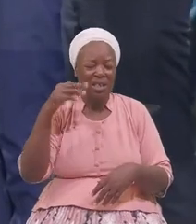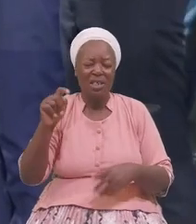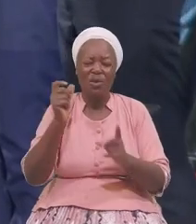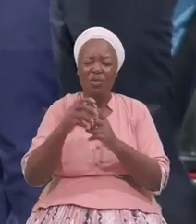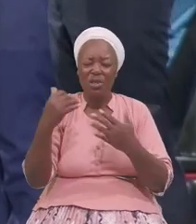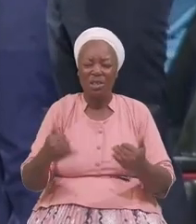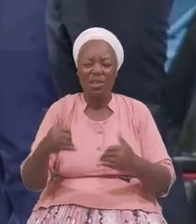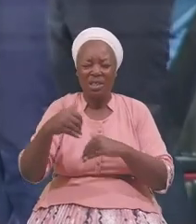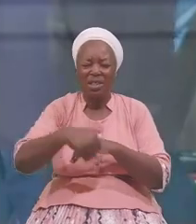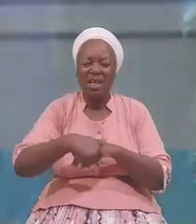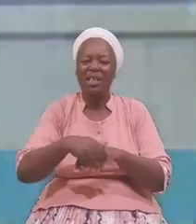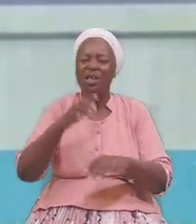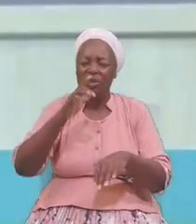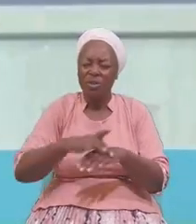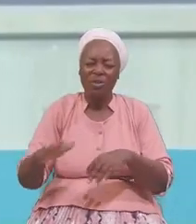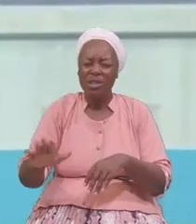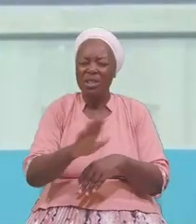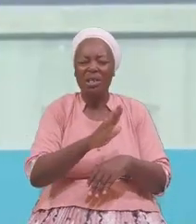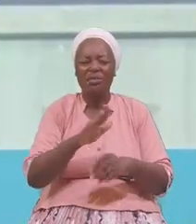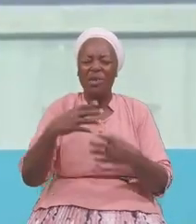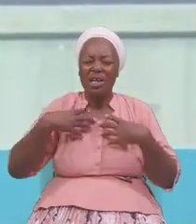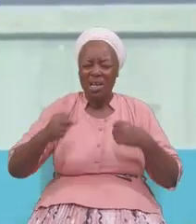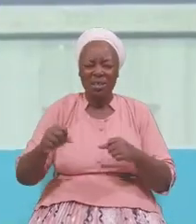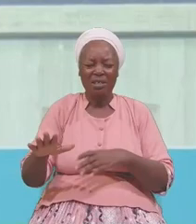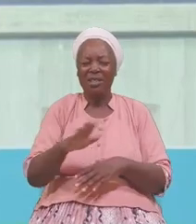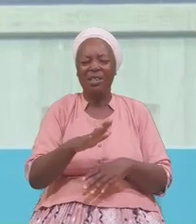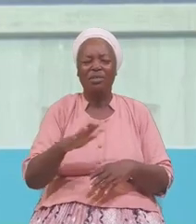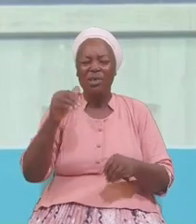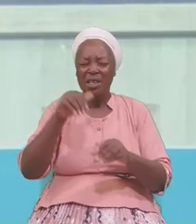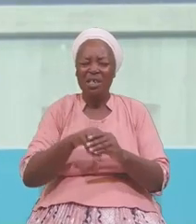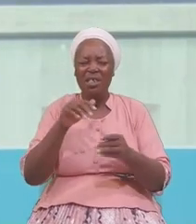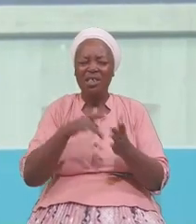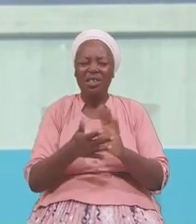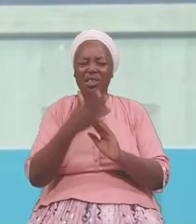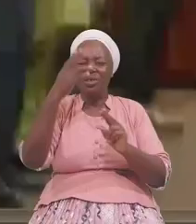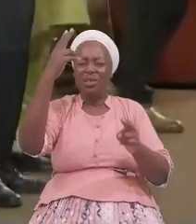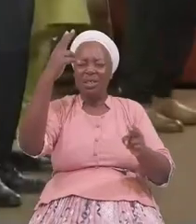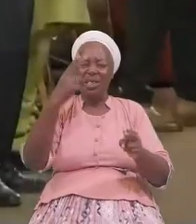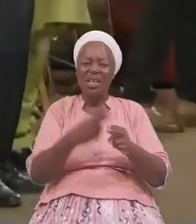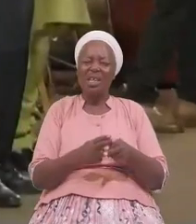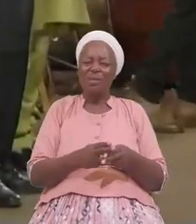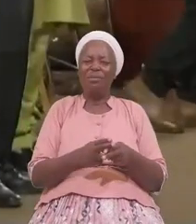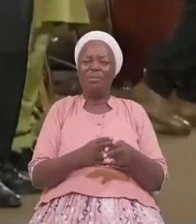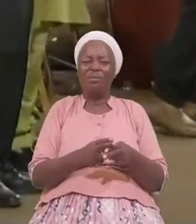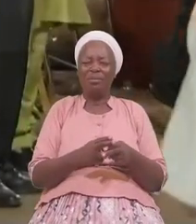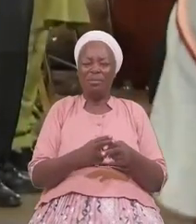tonight. Touch them, heal them in Jesus'